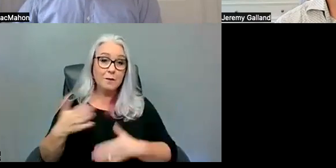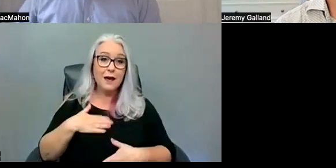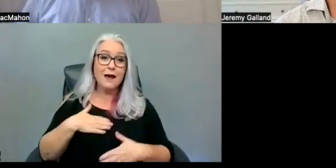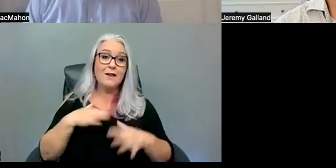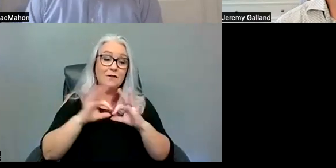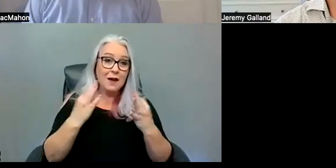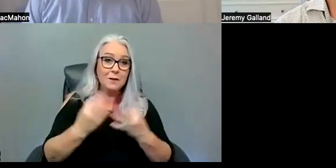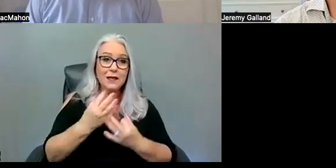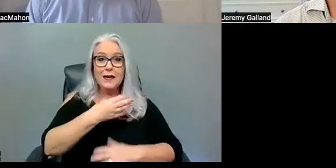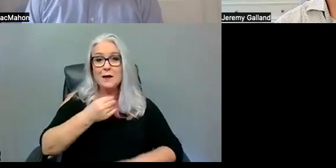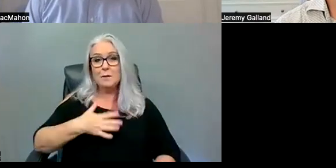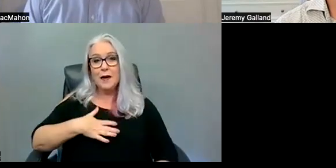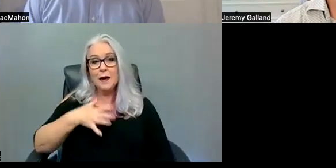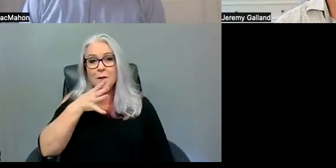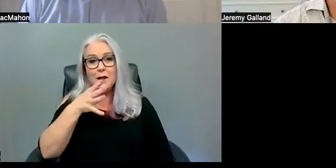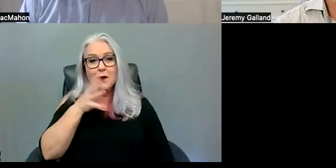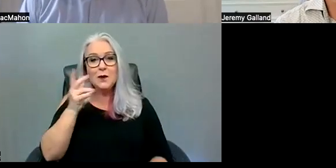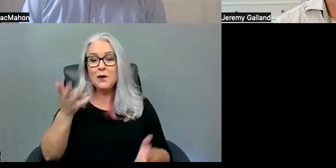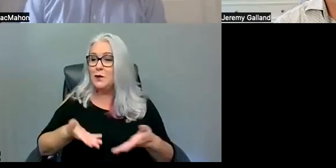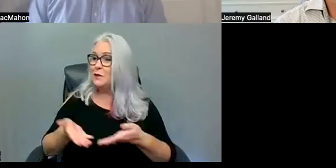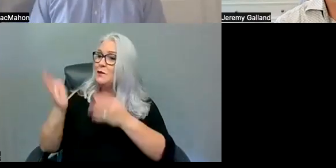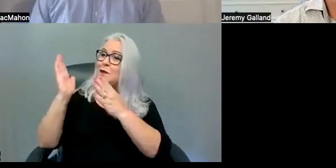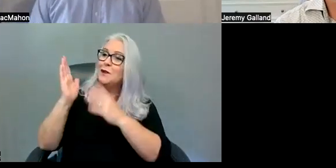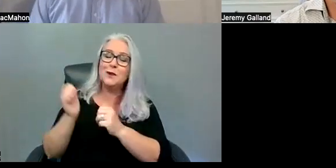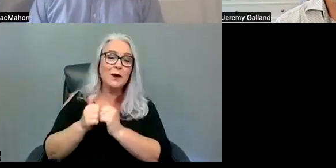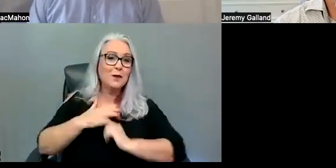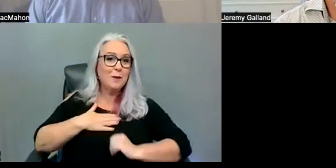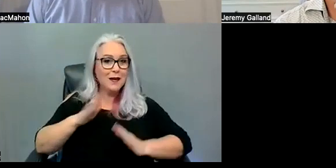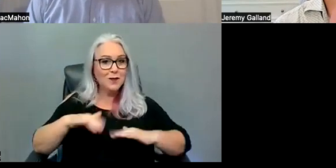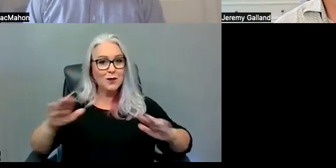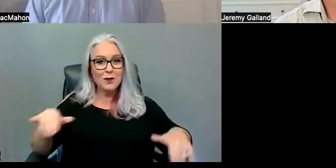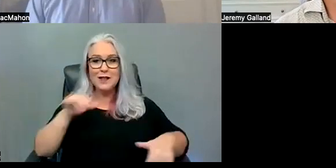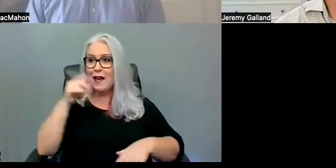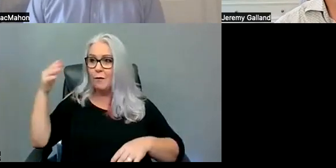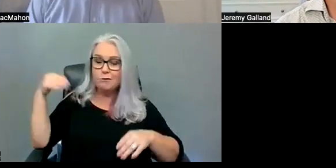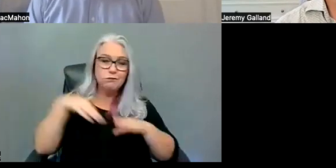who took my children out. So they're not going to be coming in this room tonight.